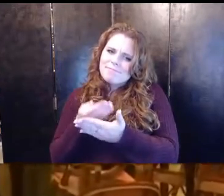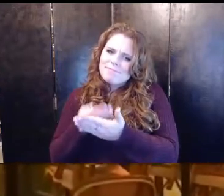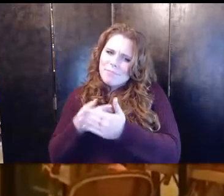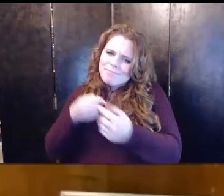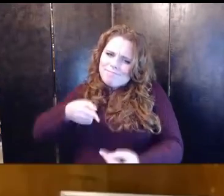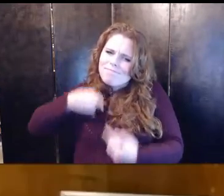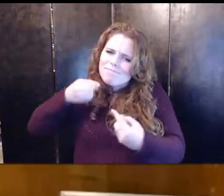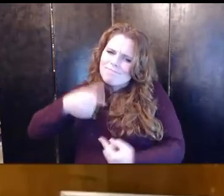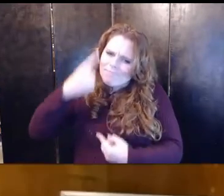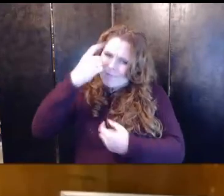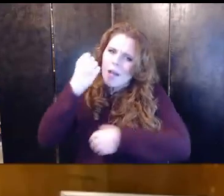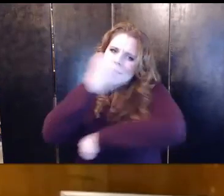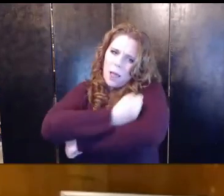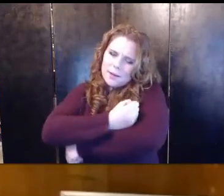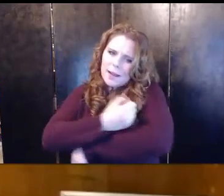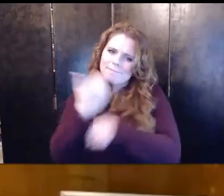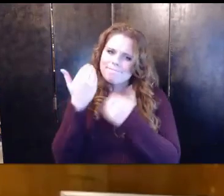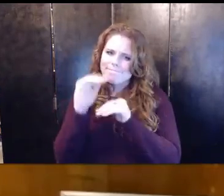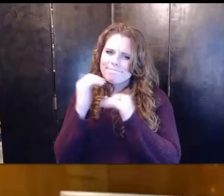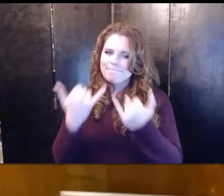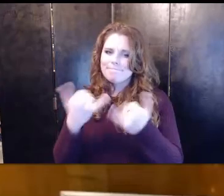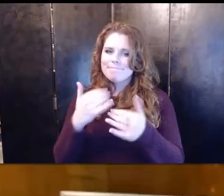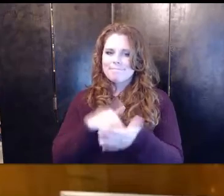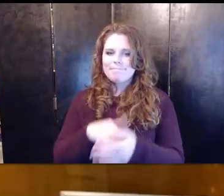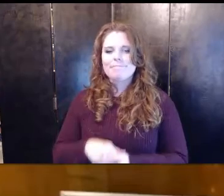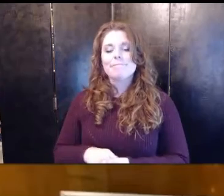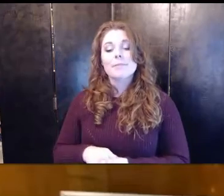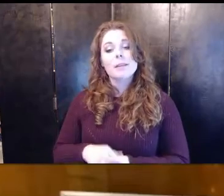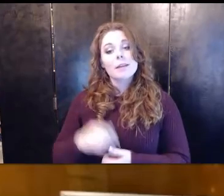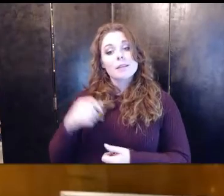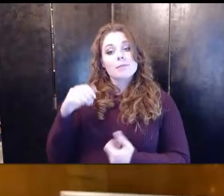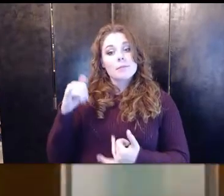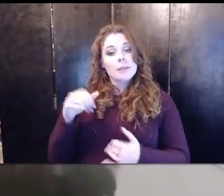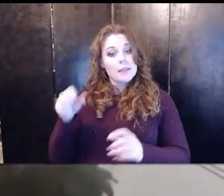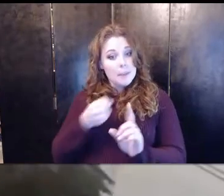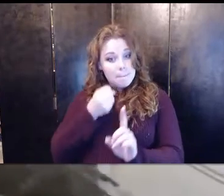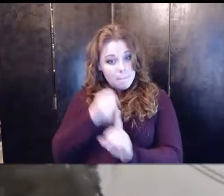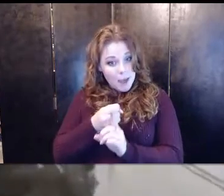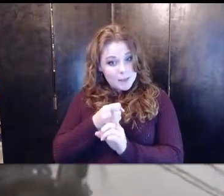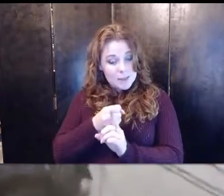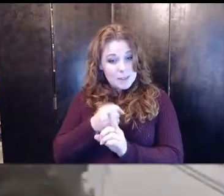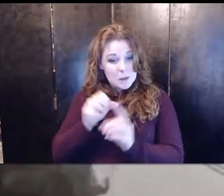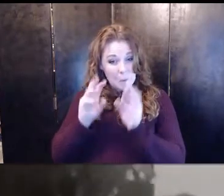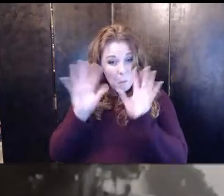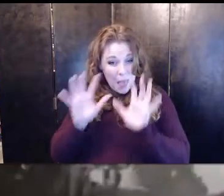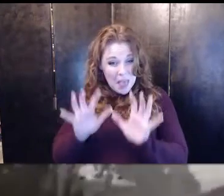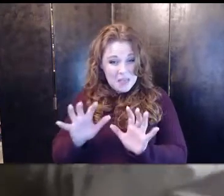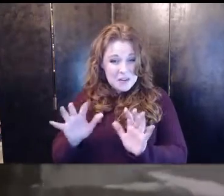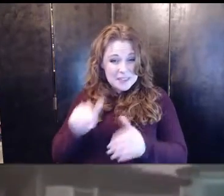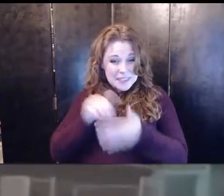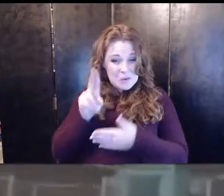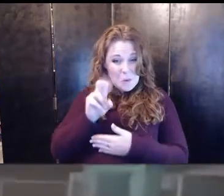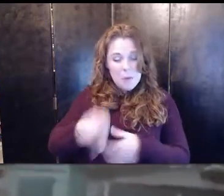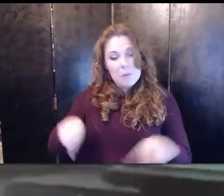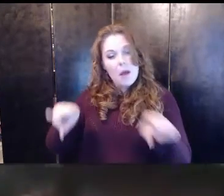lockdown. Severe weather has also been affecting parts of the world besides the U.S. We've talked about hurricanes here. Well, in